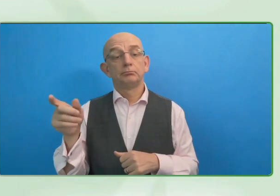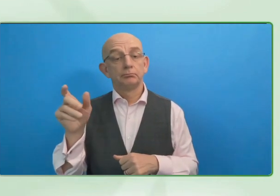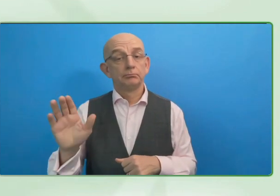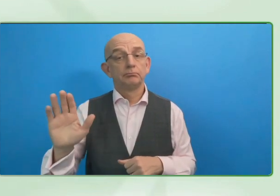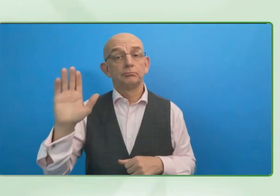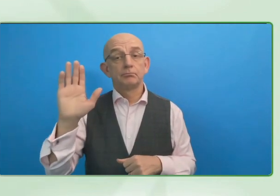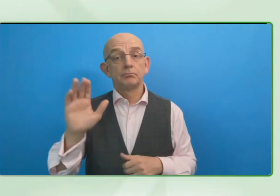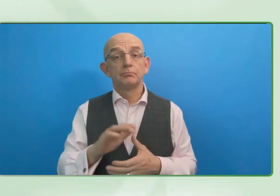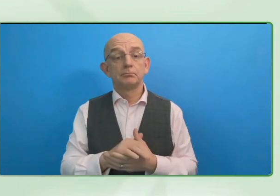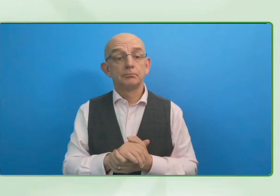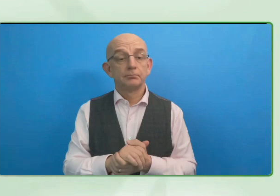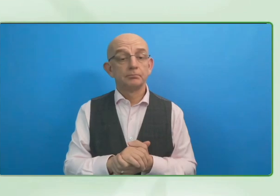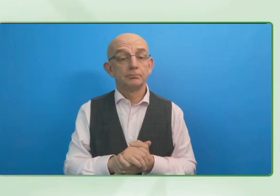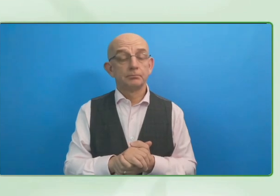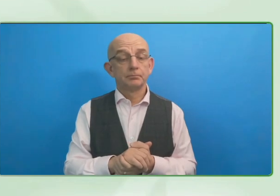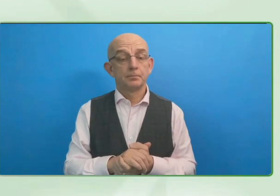Okay, well then I would,